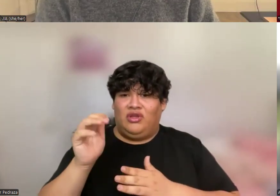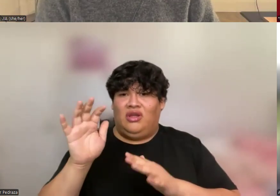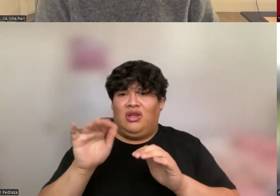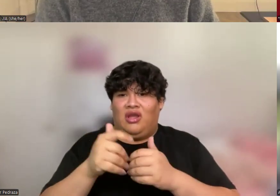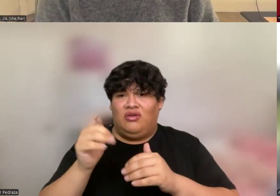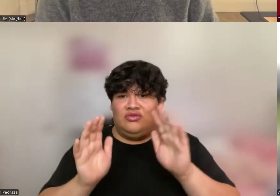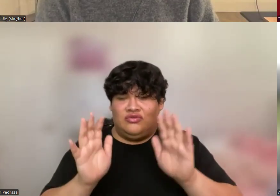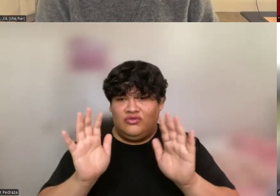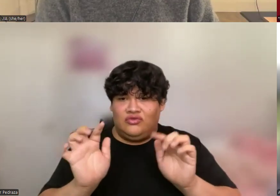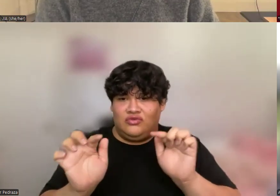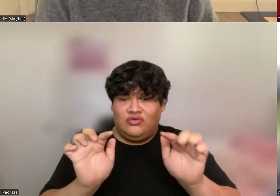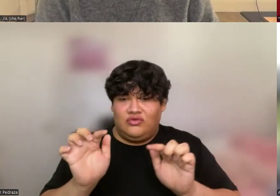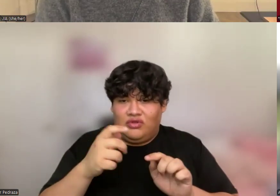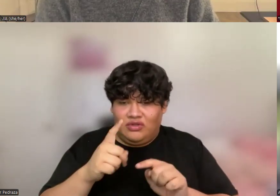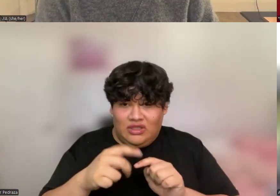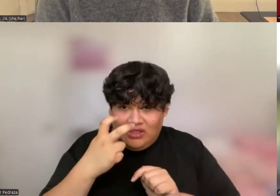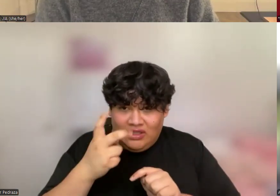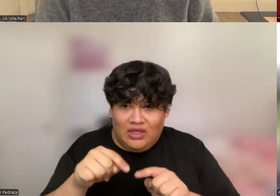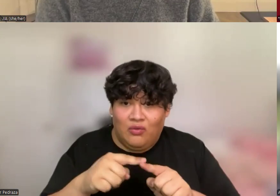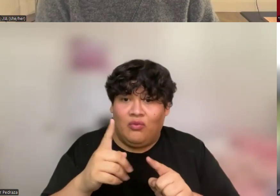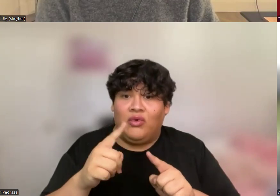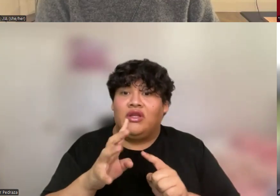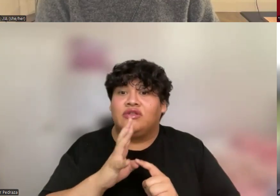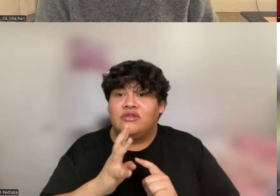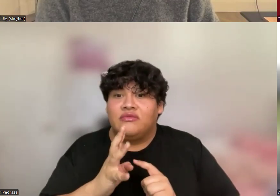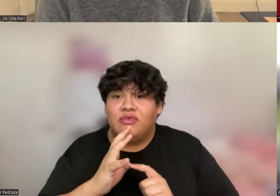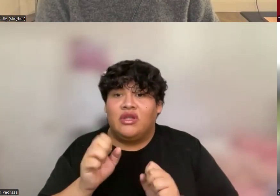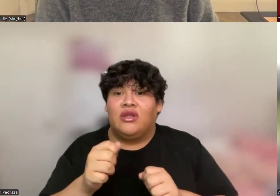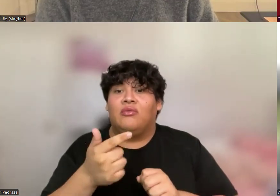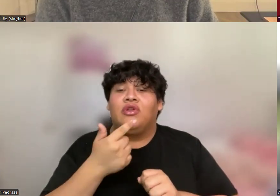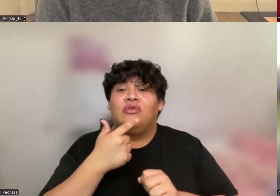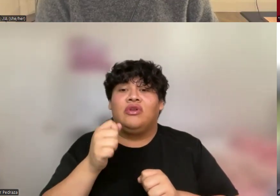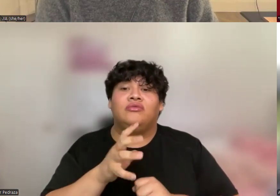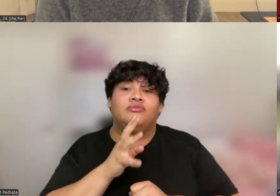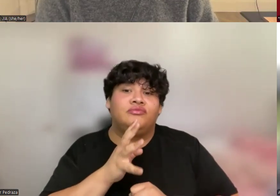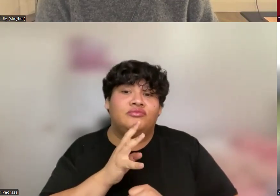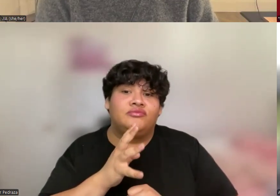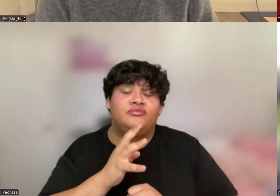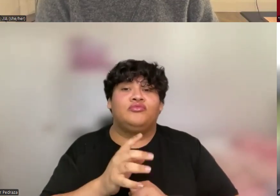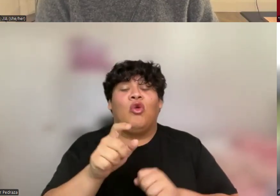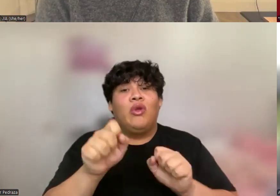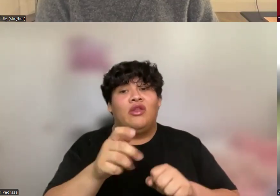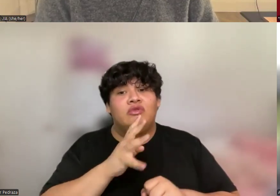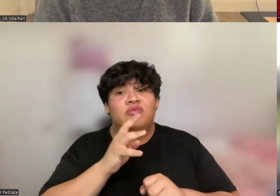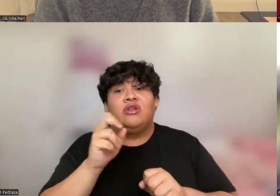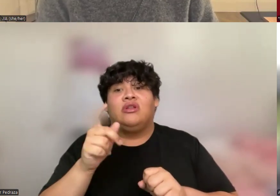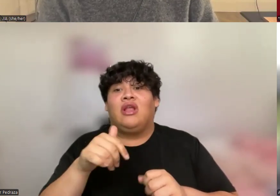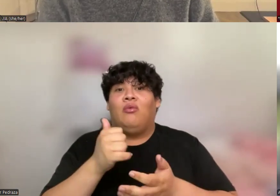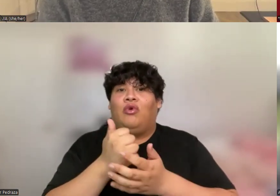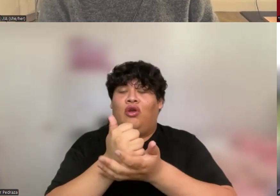to really ask folks when you speak, if you could say your name each and every time, that would be so helpful so I know who's talking. Thank you so